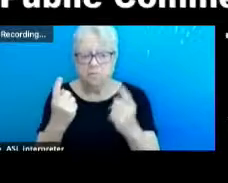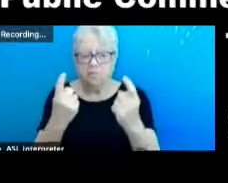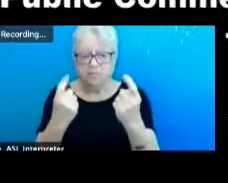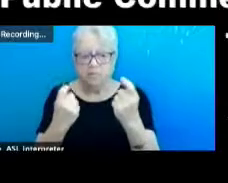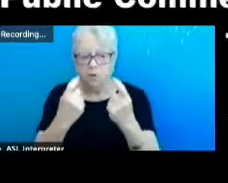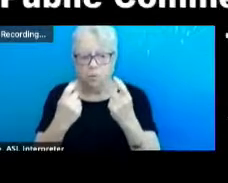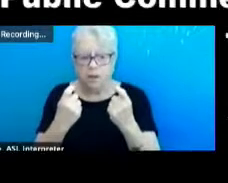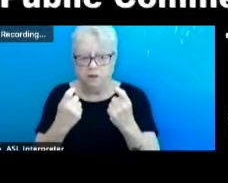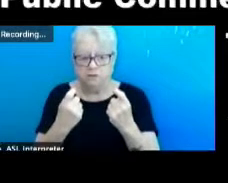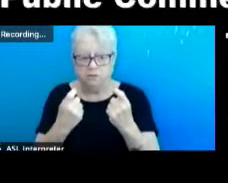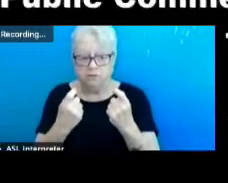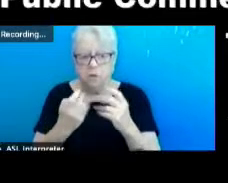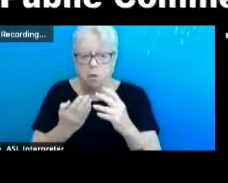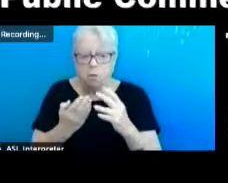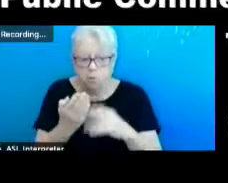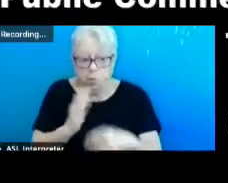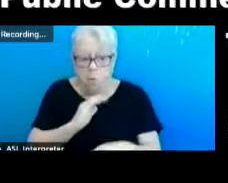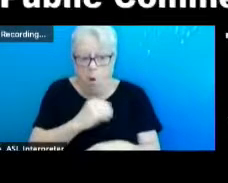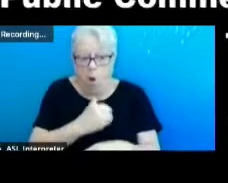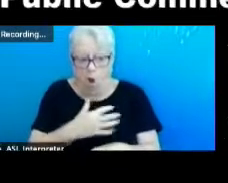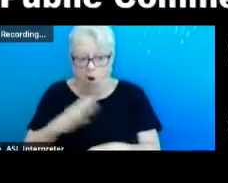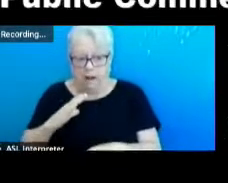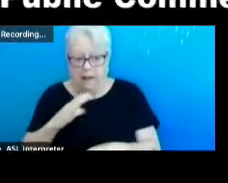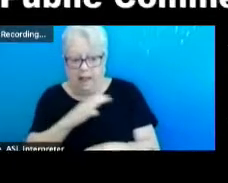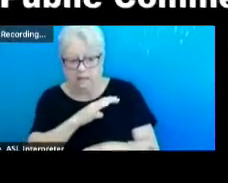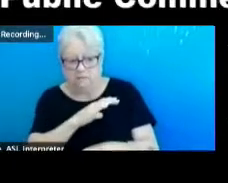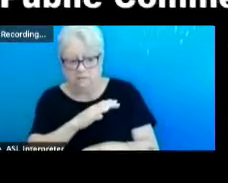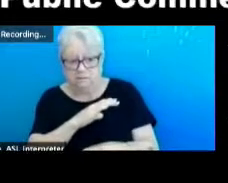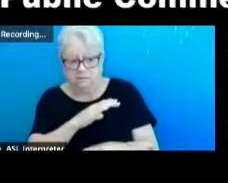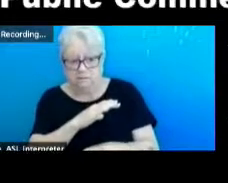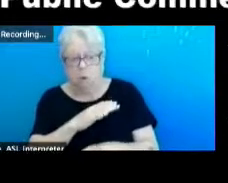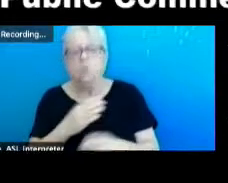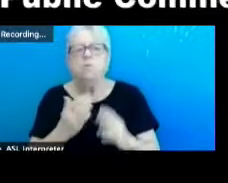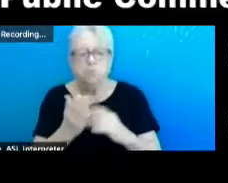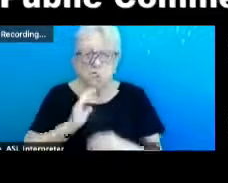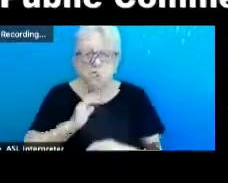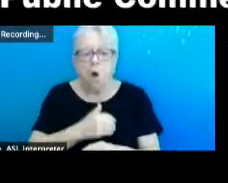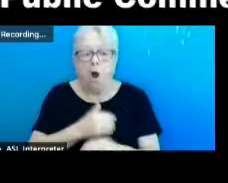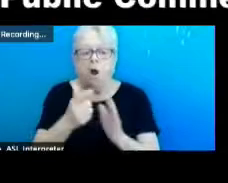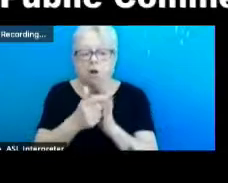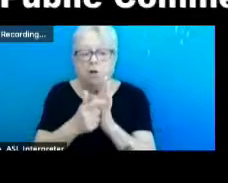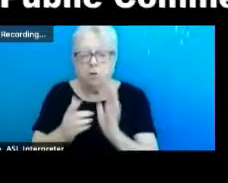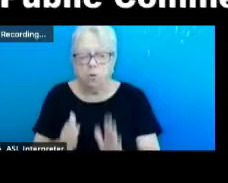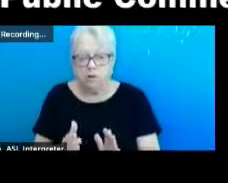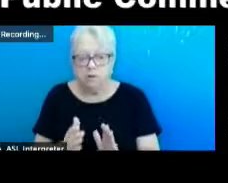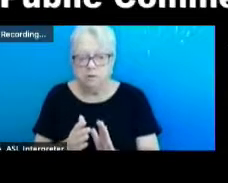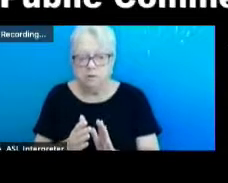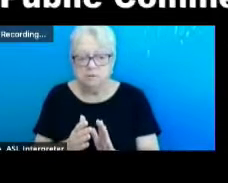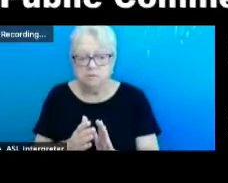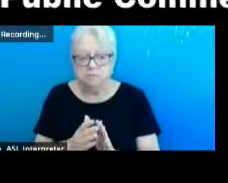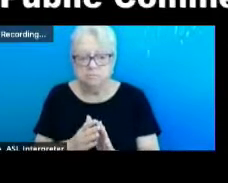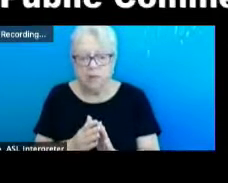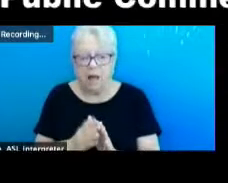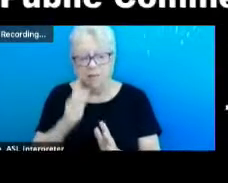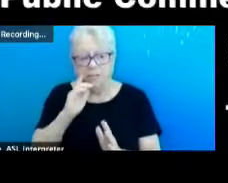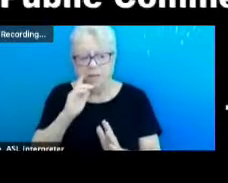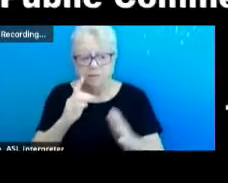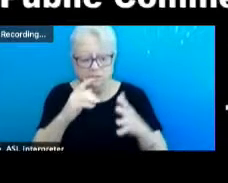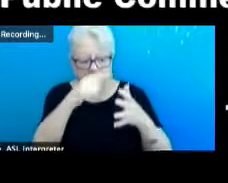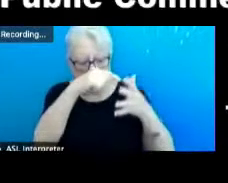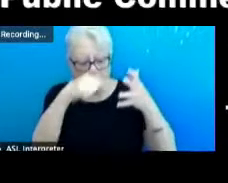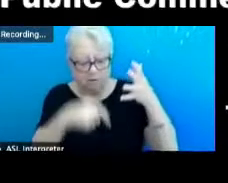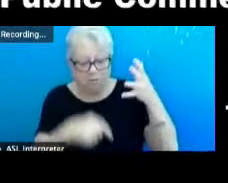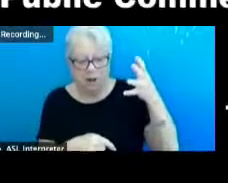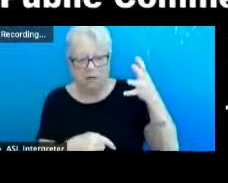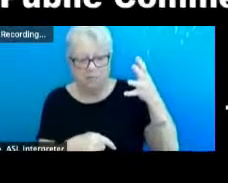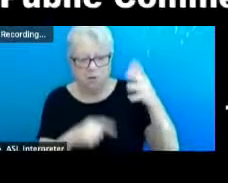through our counsel, or so. I mean, and I'm sure there's probably quite a few. It just be